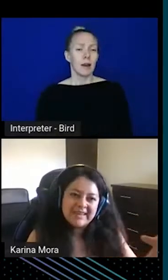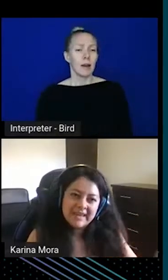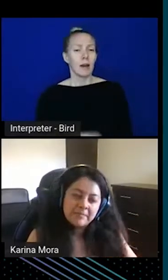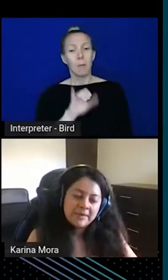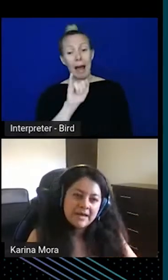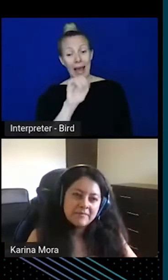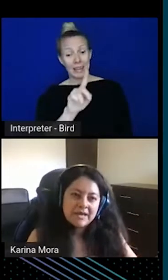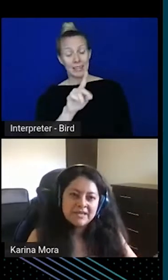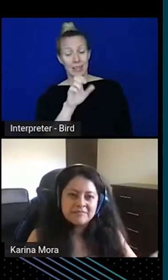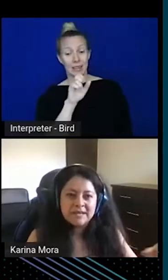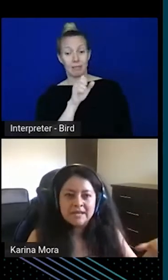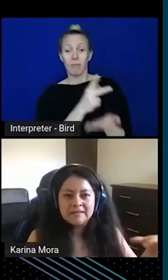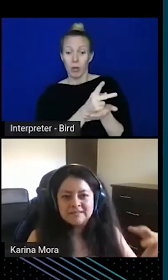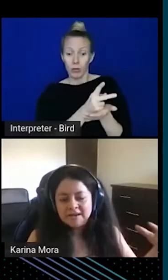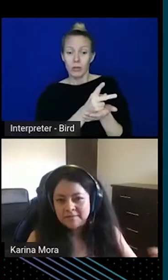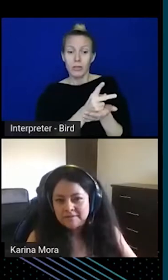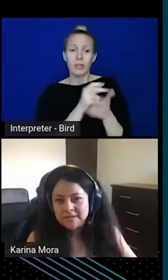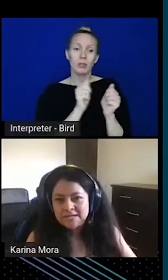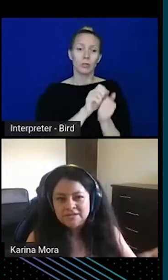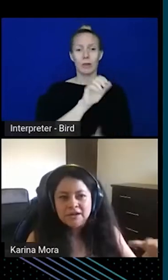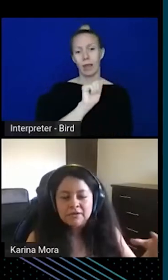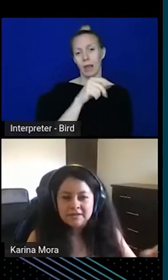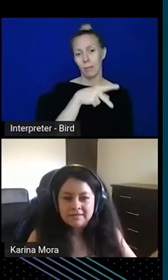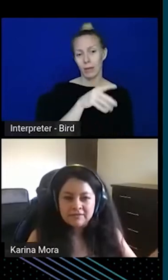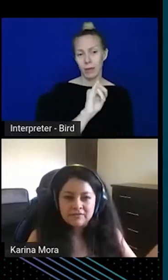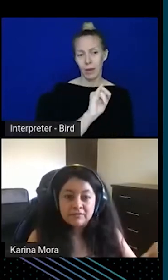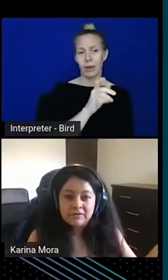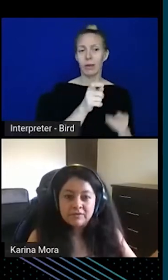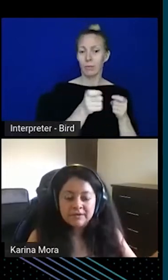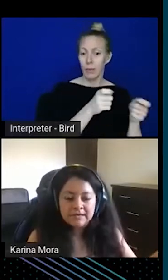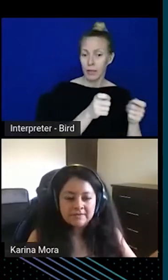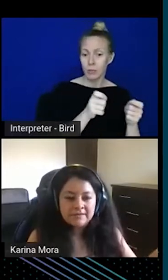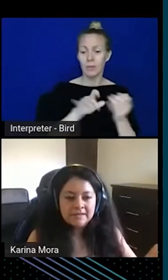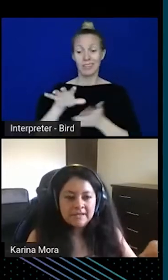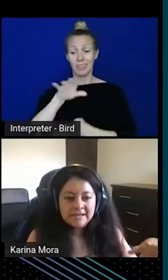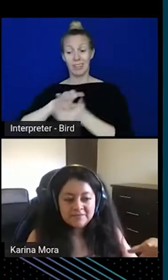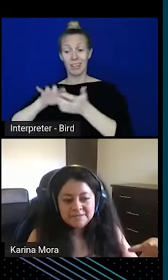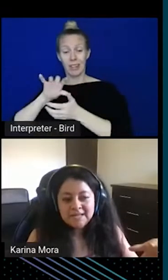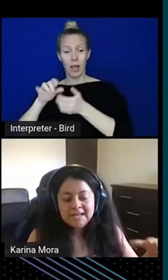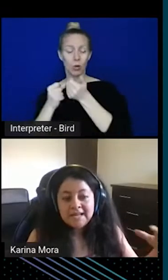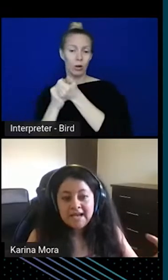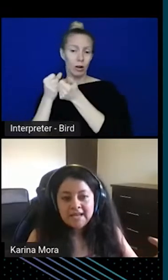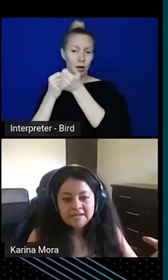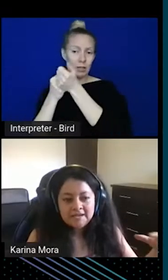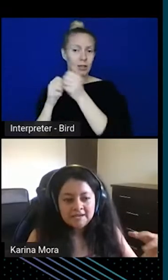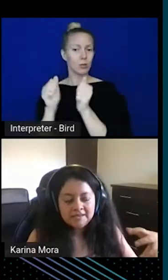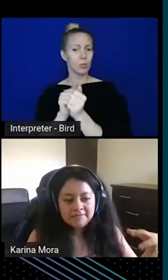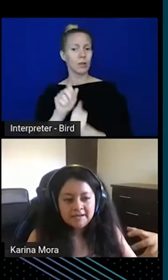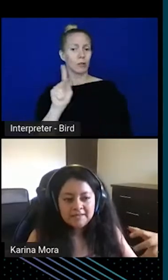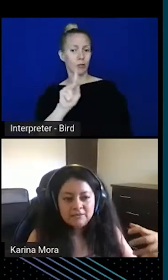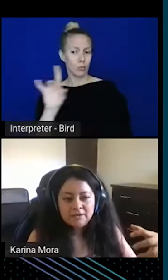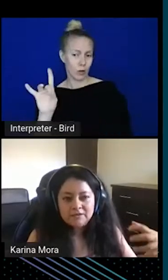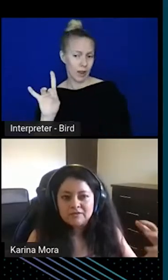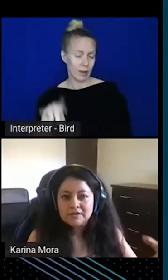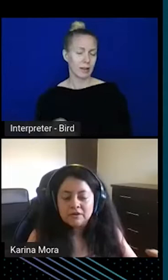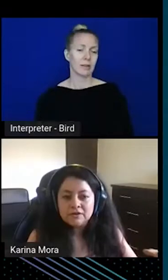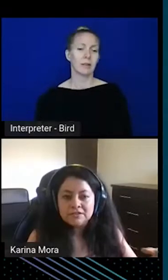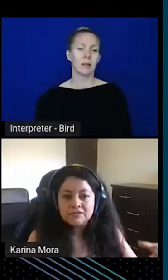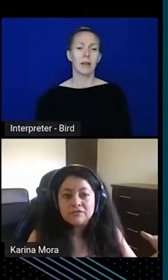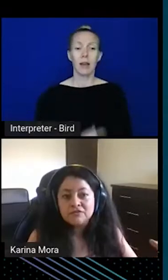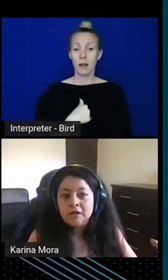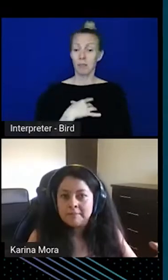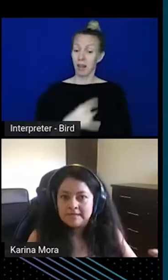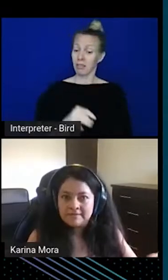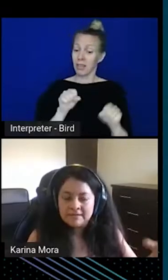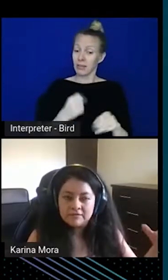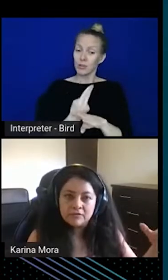authorization with API management, service mesh, cloud architectures with Kubernetes. And especially I like the fact that you can use technology